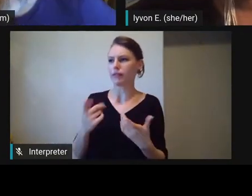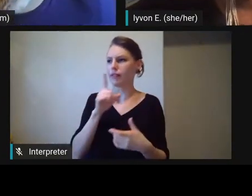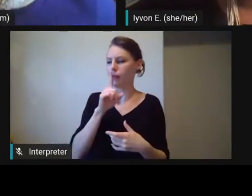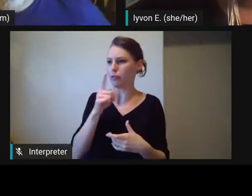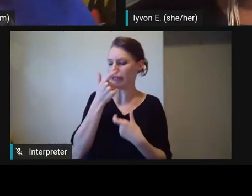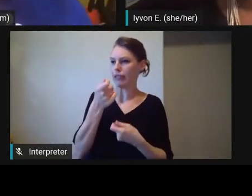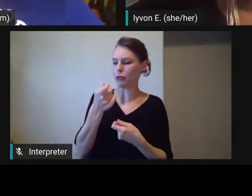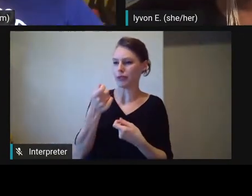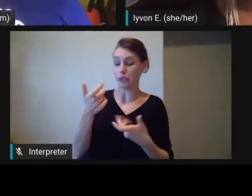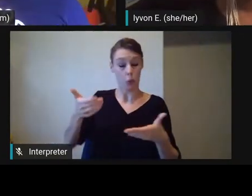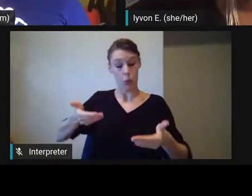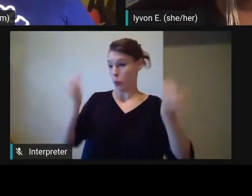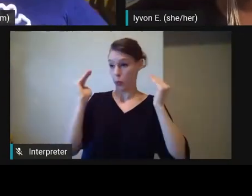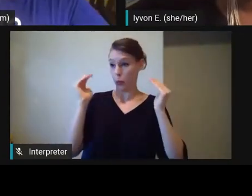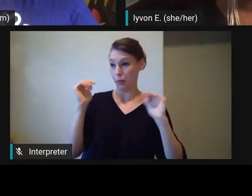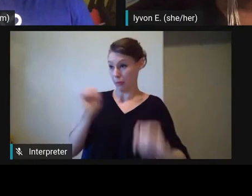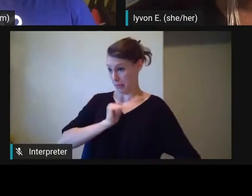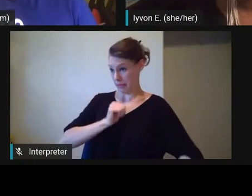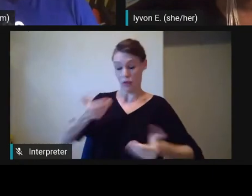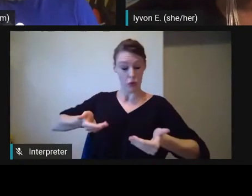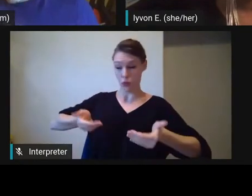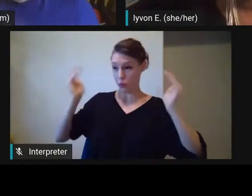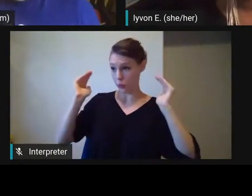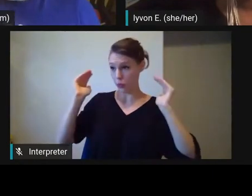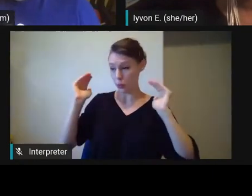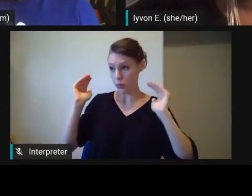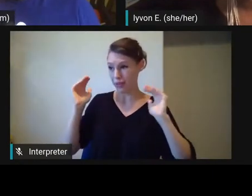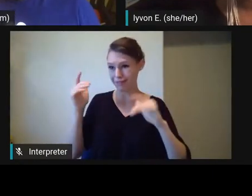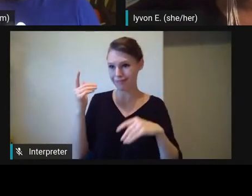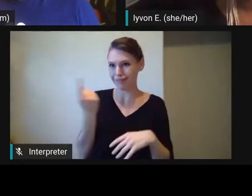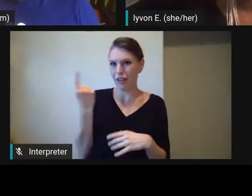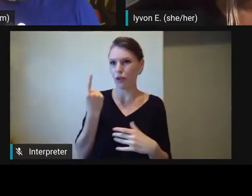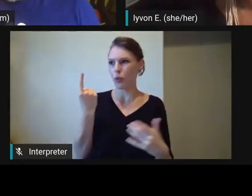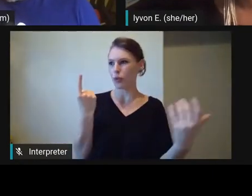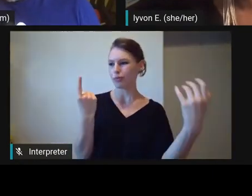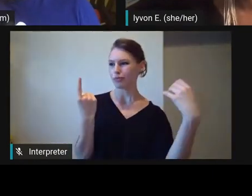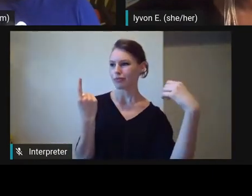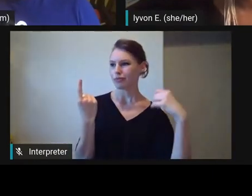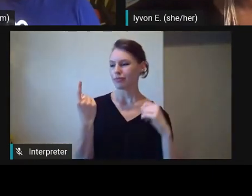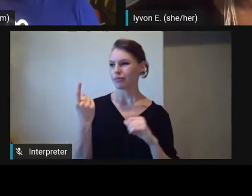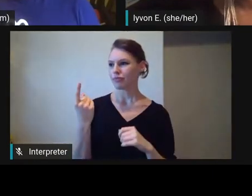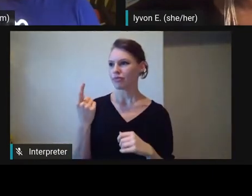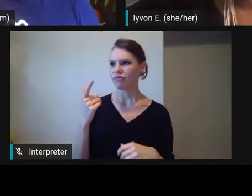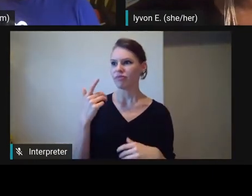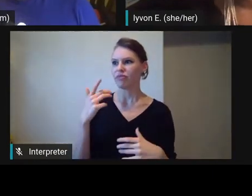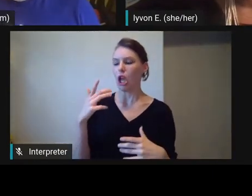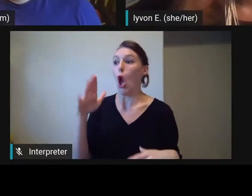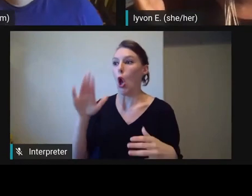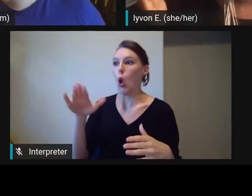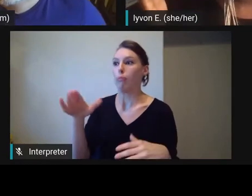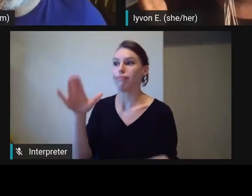and a little bit overwhelming. I know for me, it was a little overwhelming to have everyone suddenly start to go, oh, audio theater. And it was